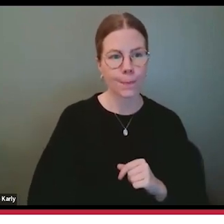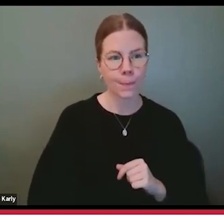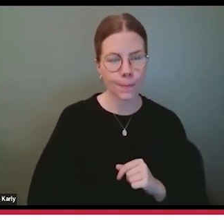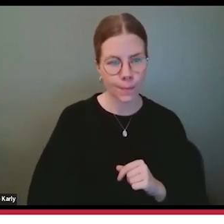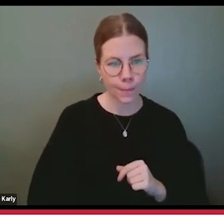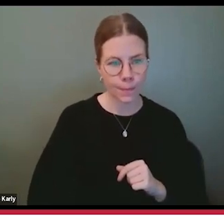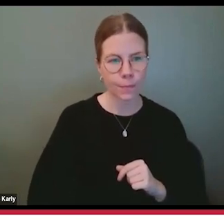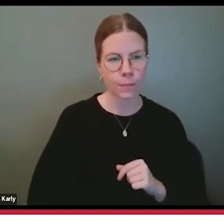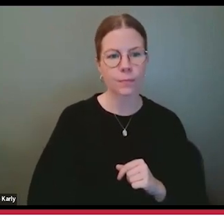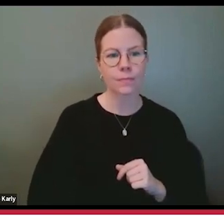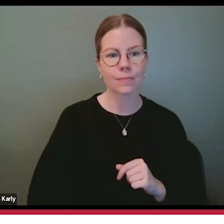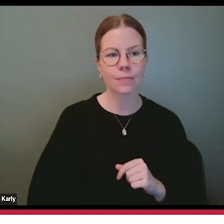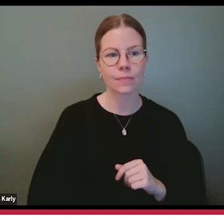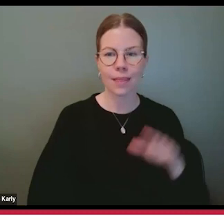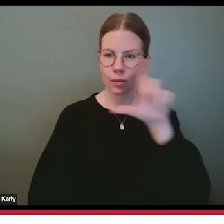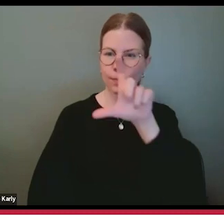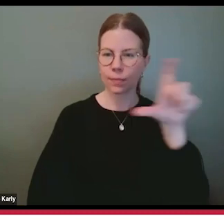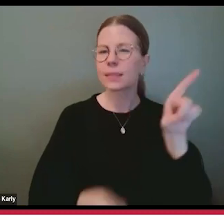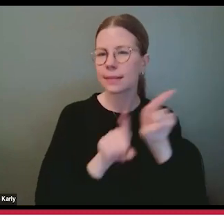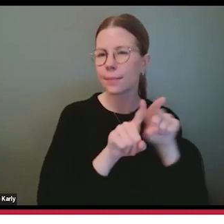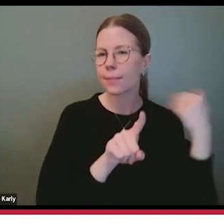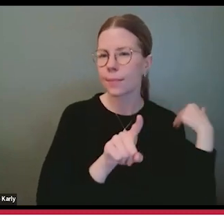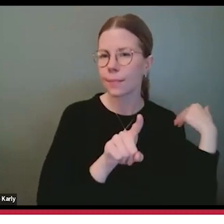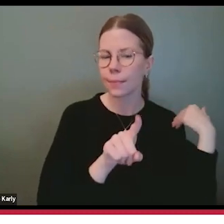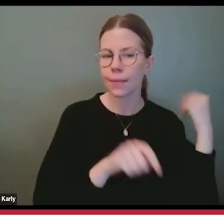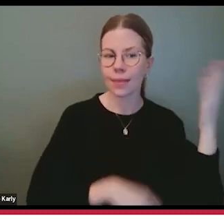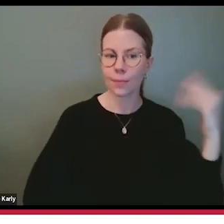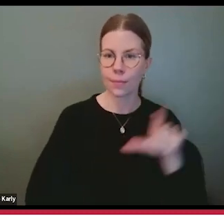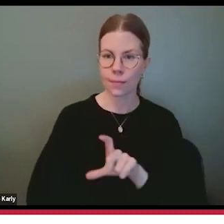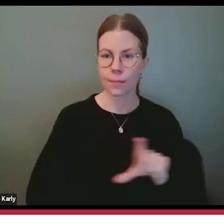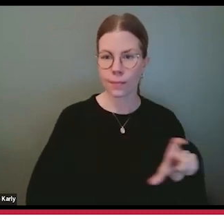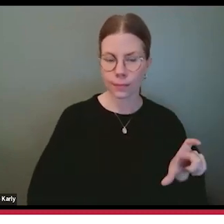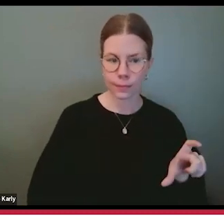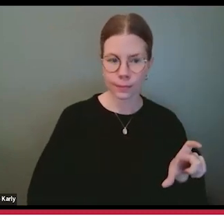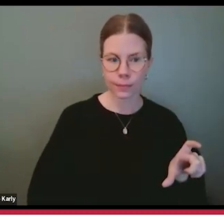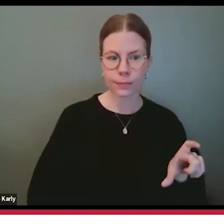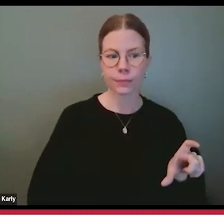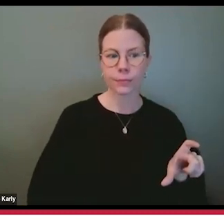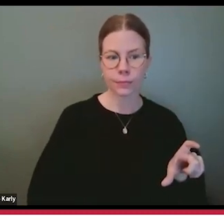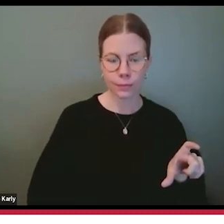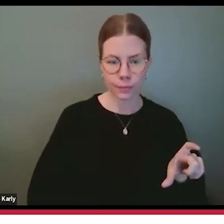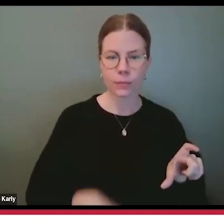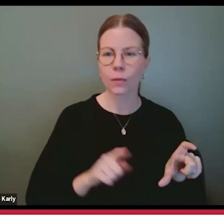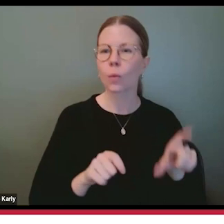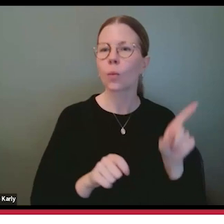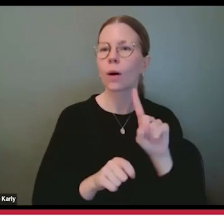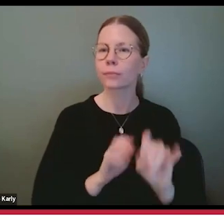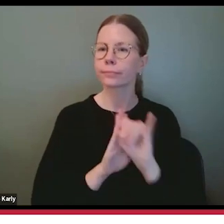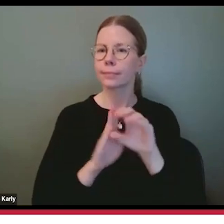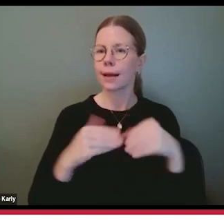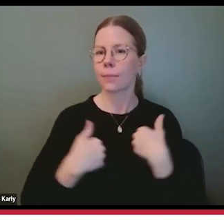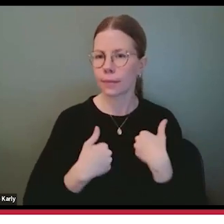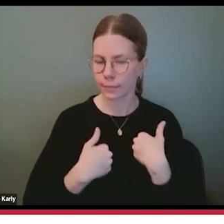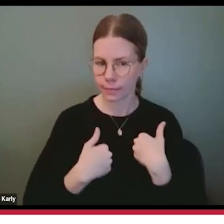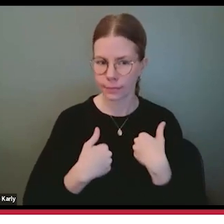same human outbreaks on the top, and on the bottom are isolations from animals. And these are